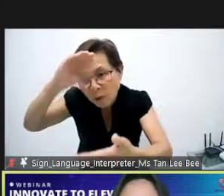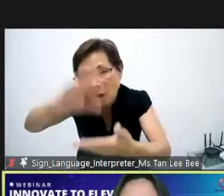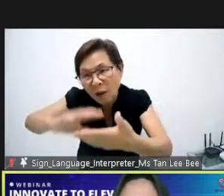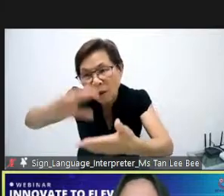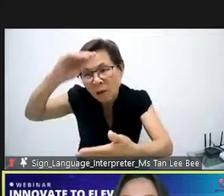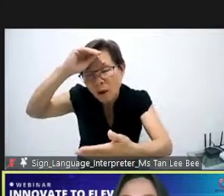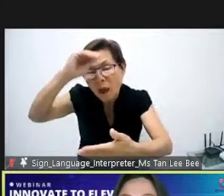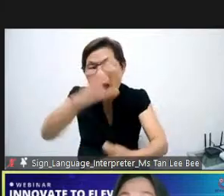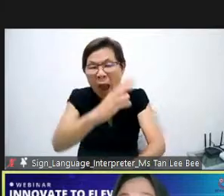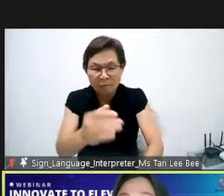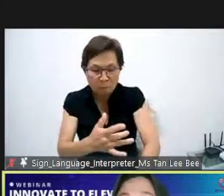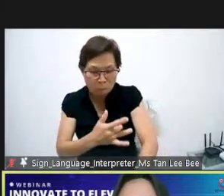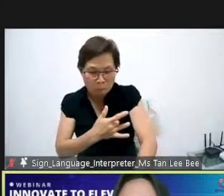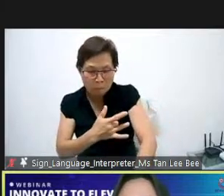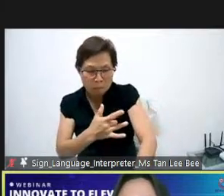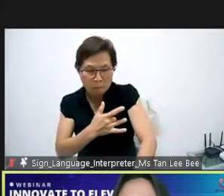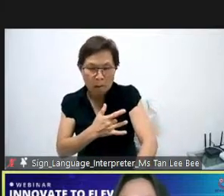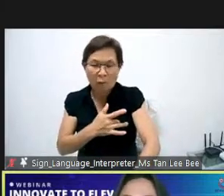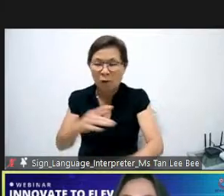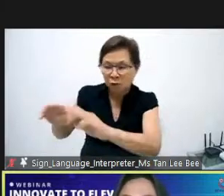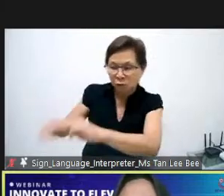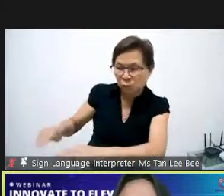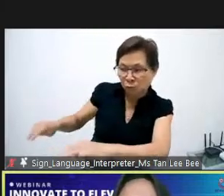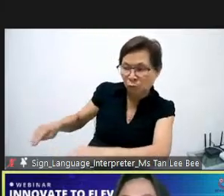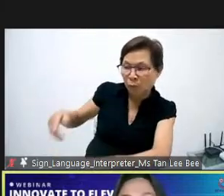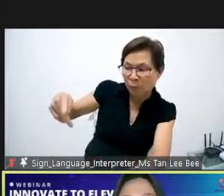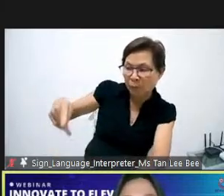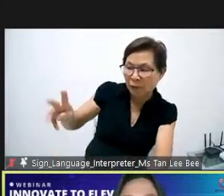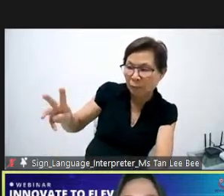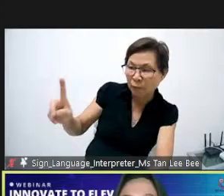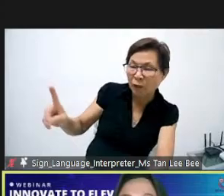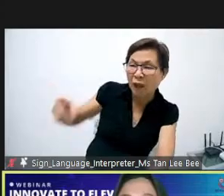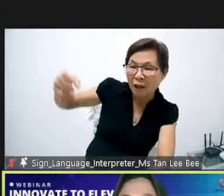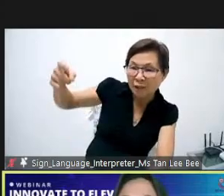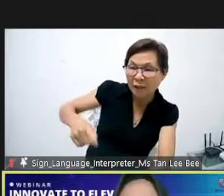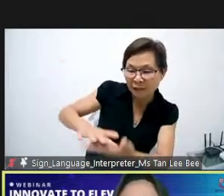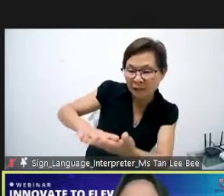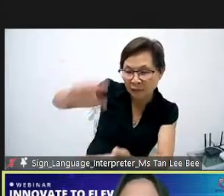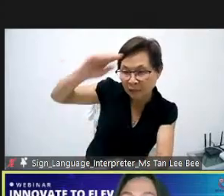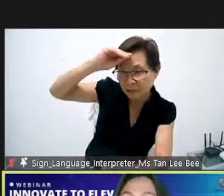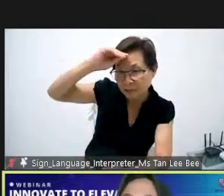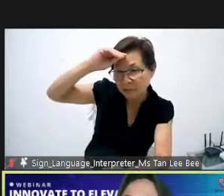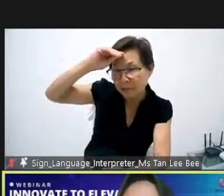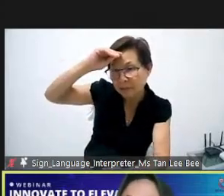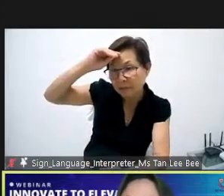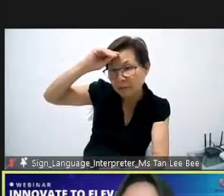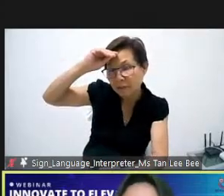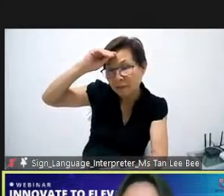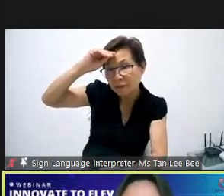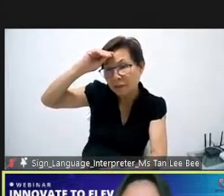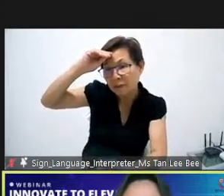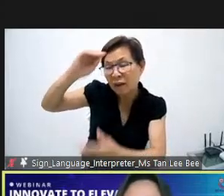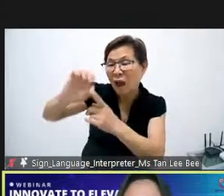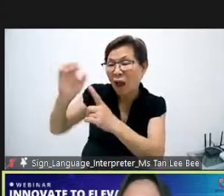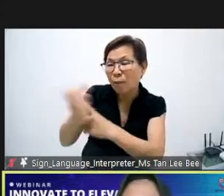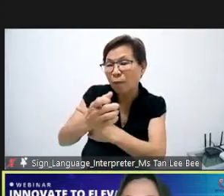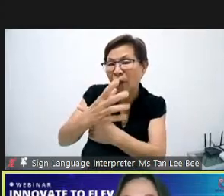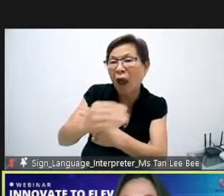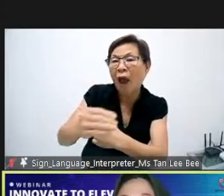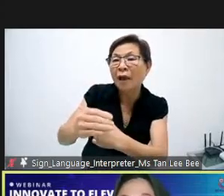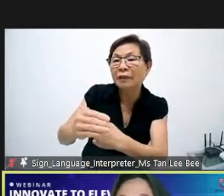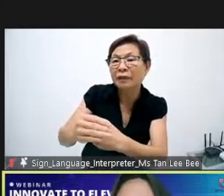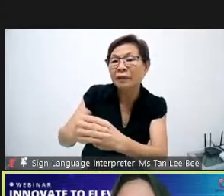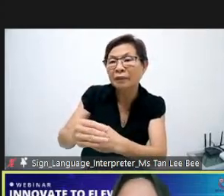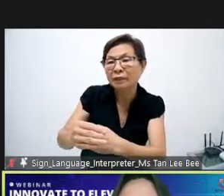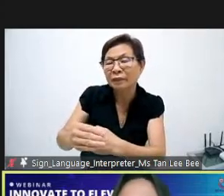sensitive to what students want and need in the learning environment and outcomes, so that we